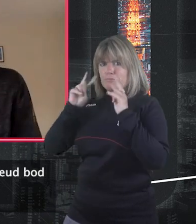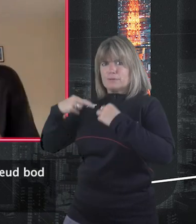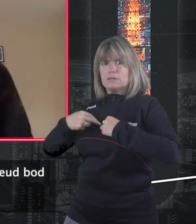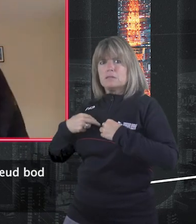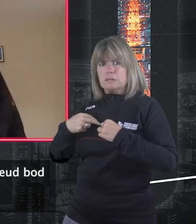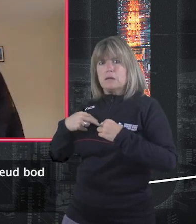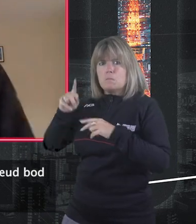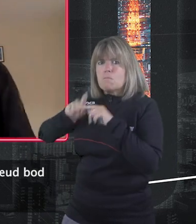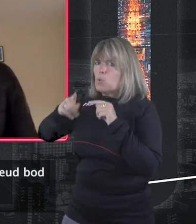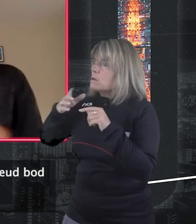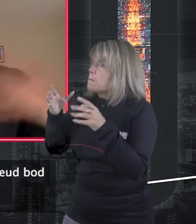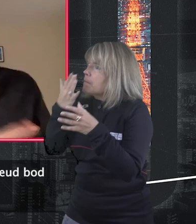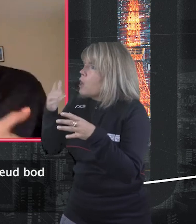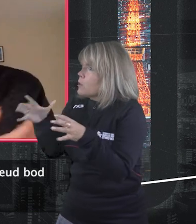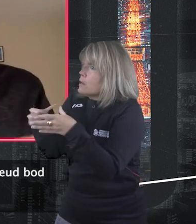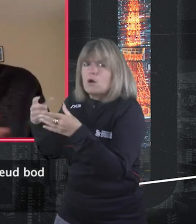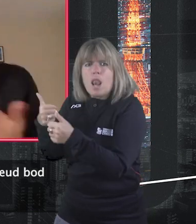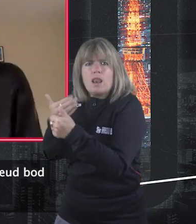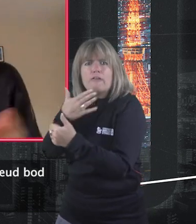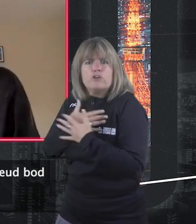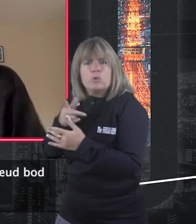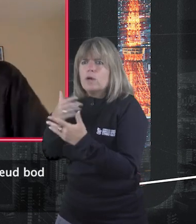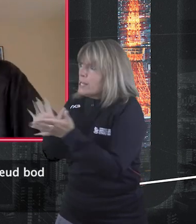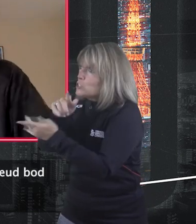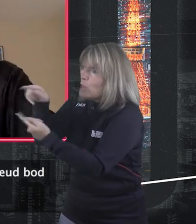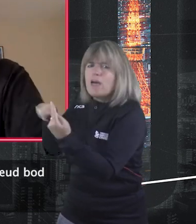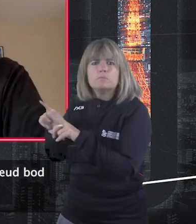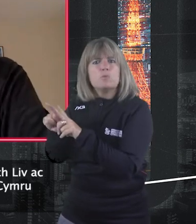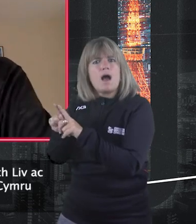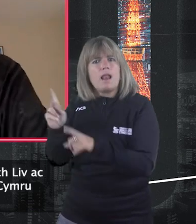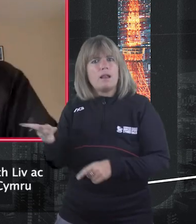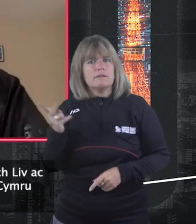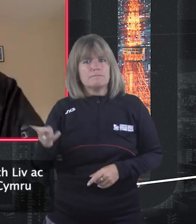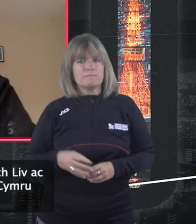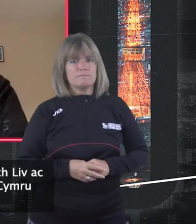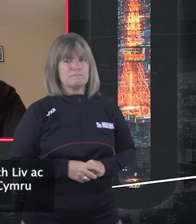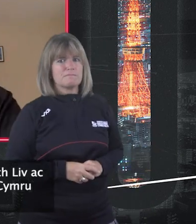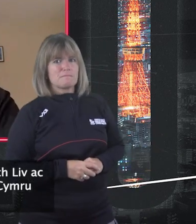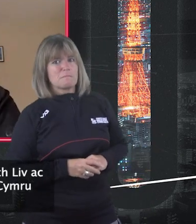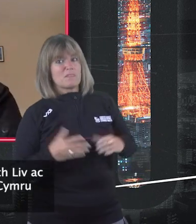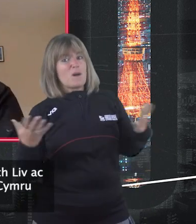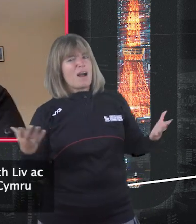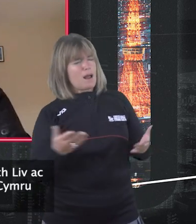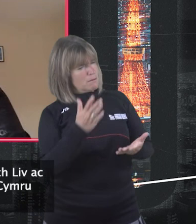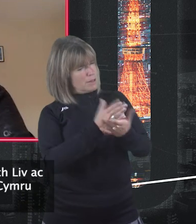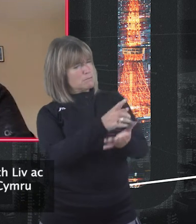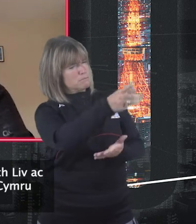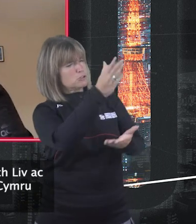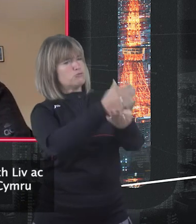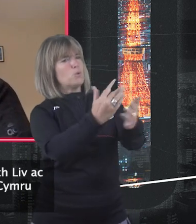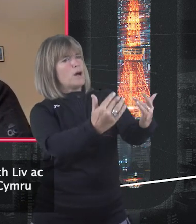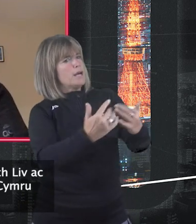who you want to spend time with, and who you love ones as well. Well, I think you're a true inspiration. You